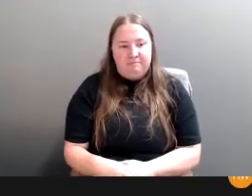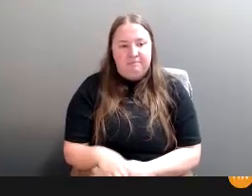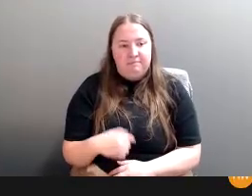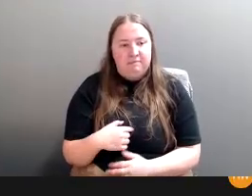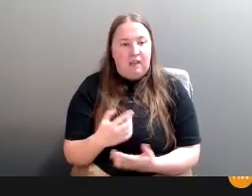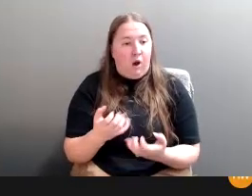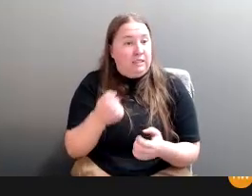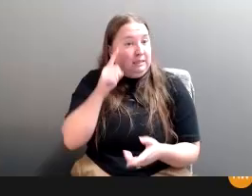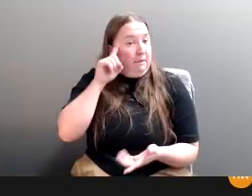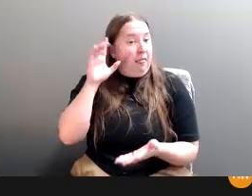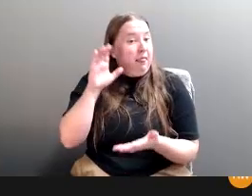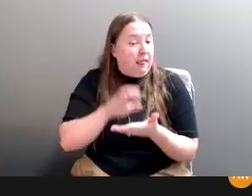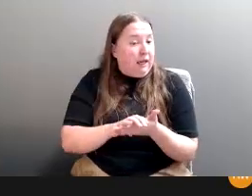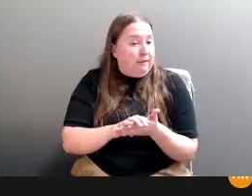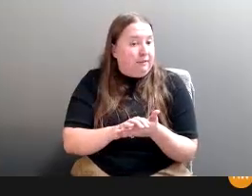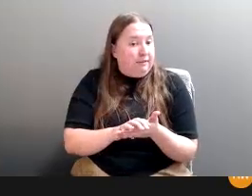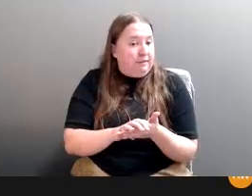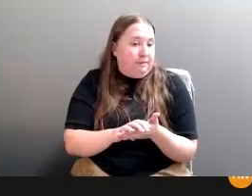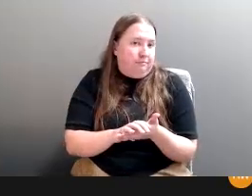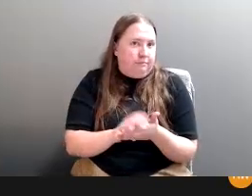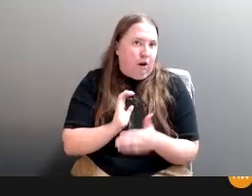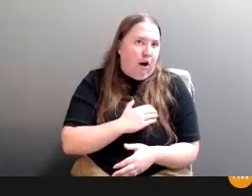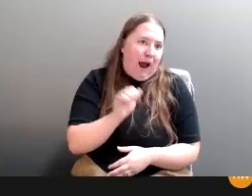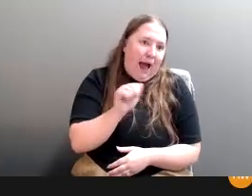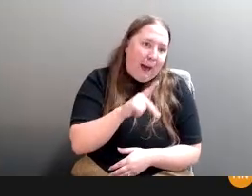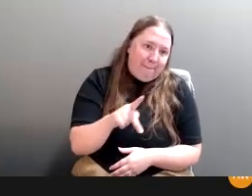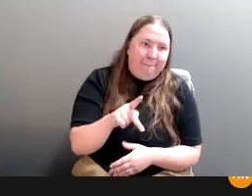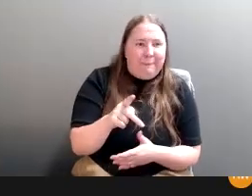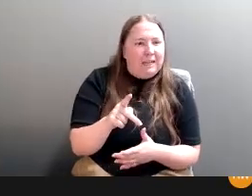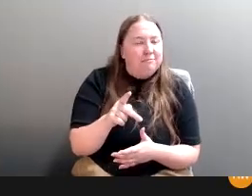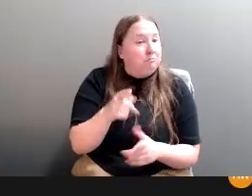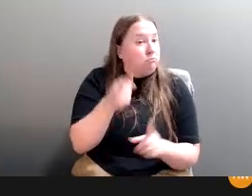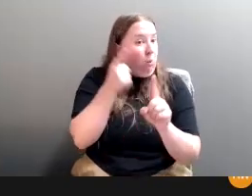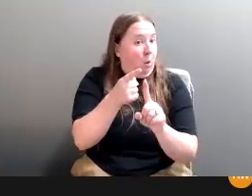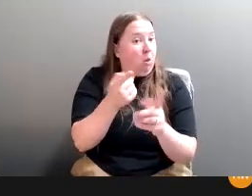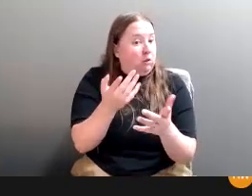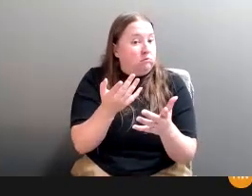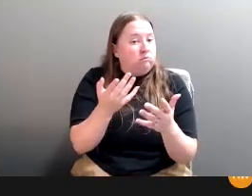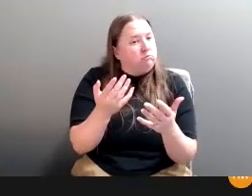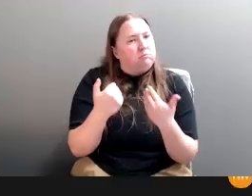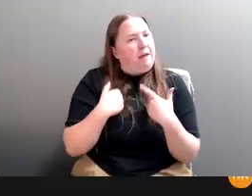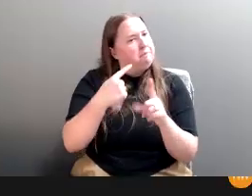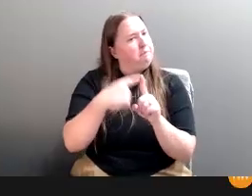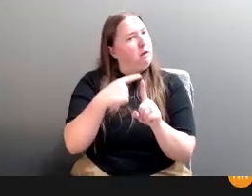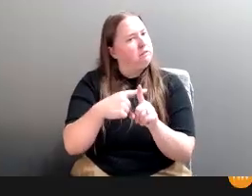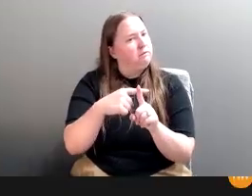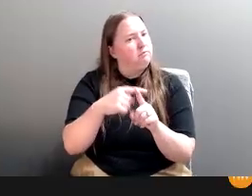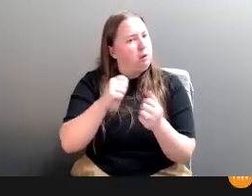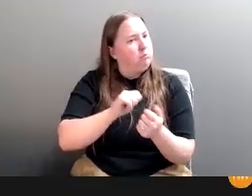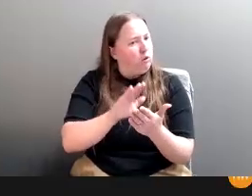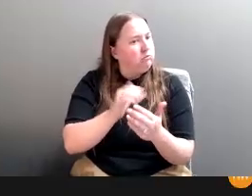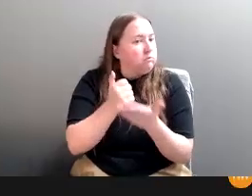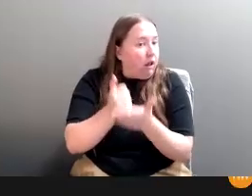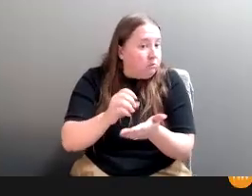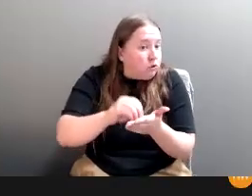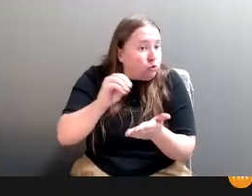believe that our app was supposed to, it's still our app's goal is to, have this in a positive way that like to help